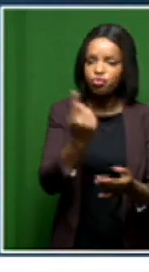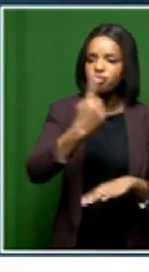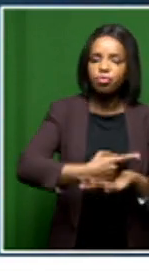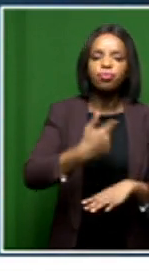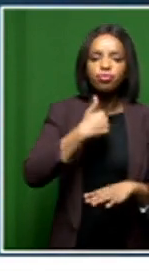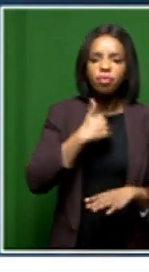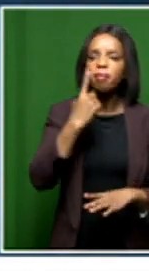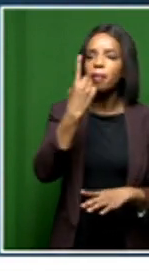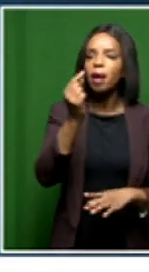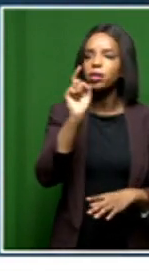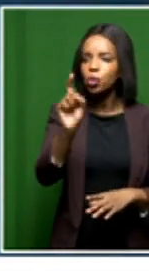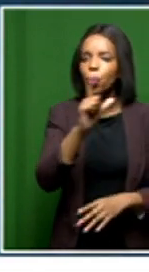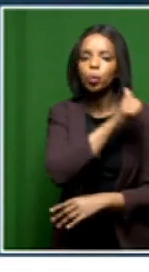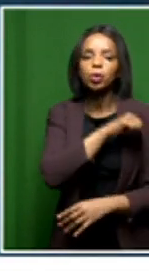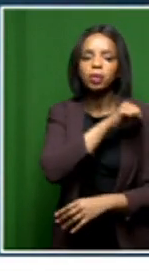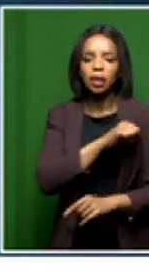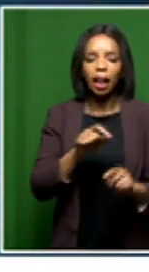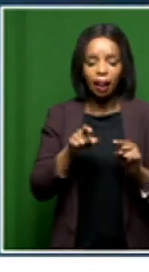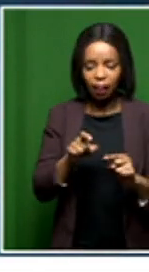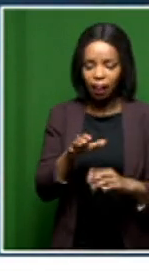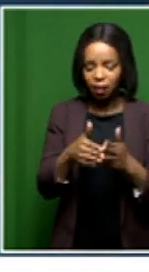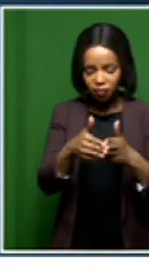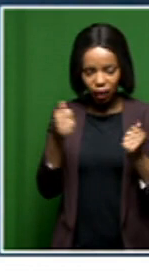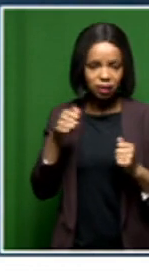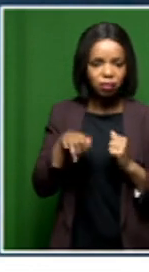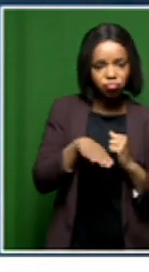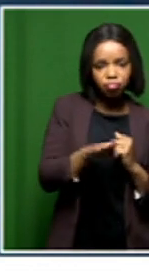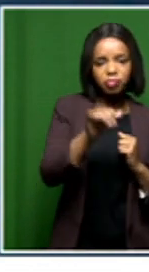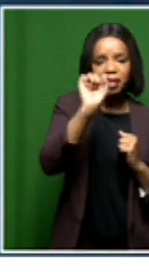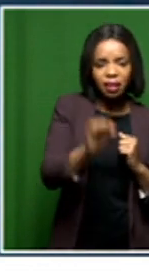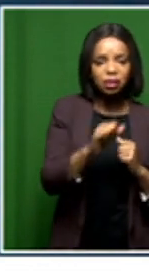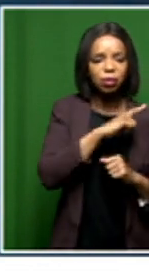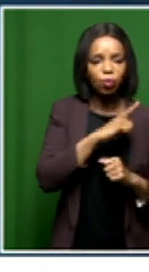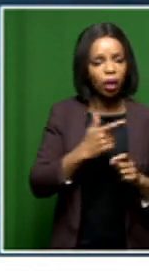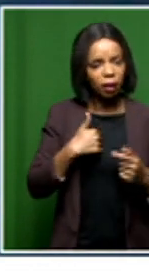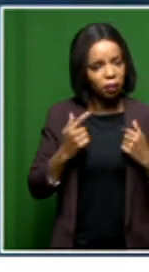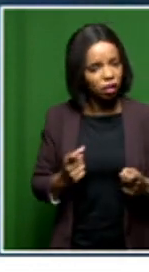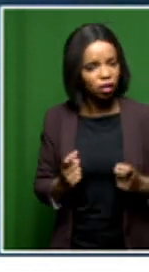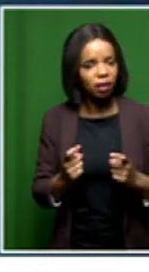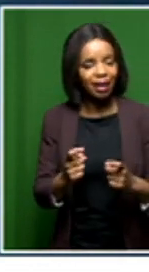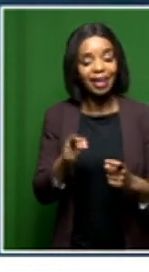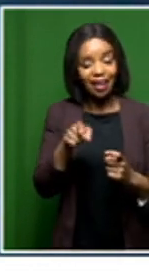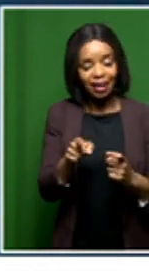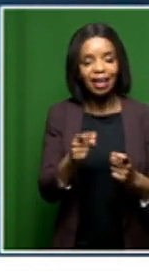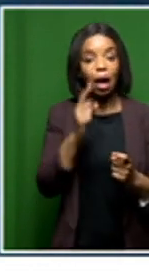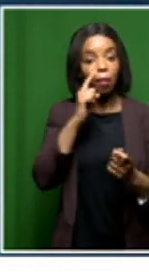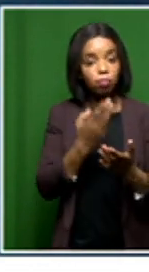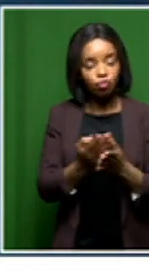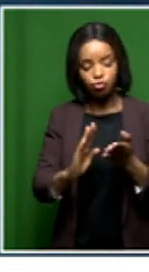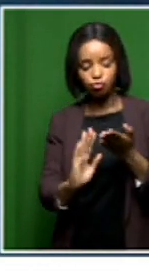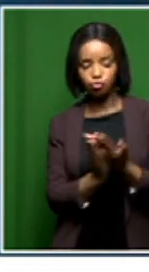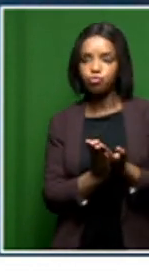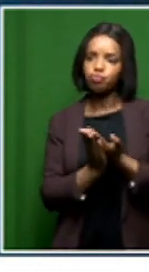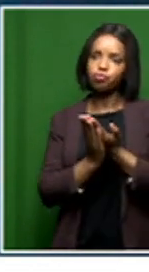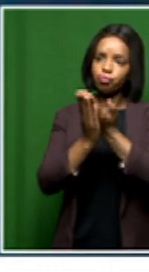that infringement was committed under certain odd circumstances. You are able to submit that representation. And also thirdly, if, for example,